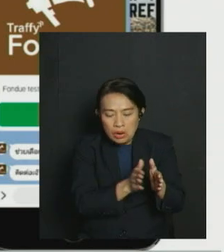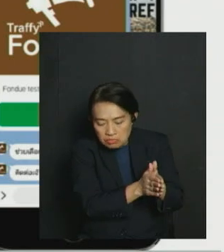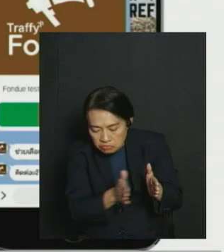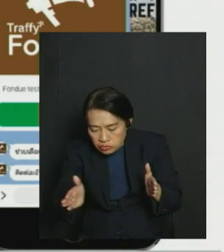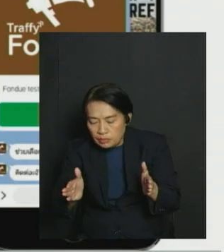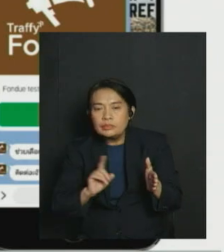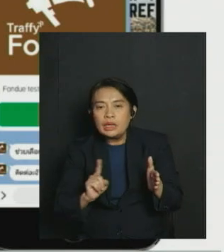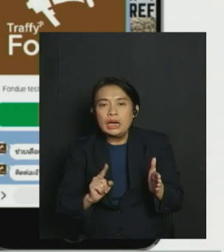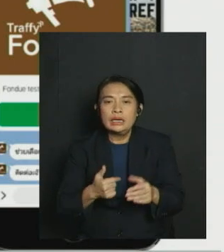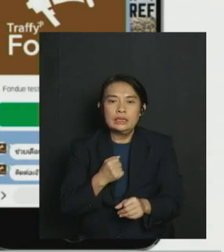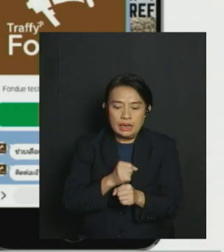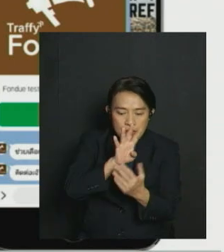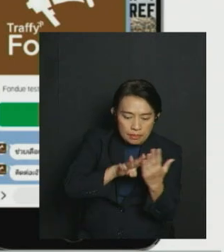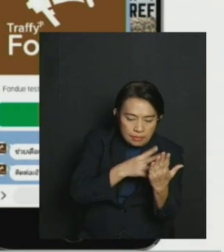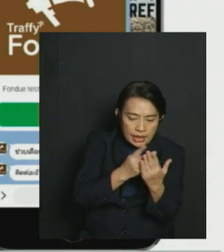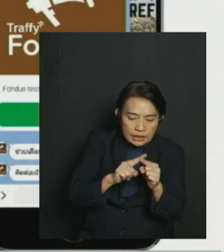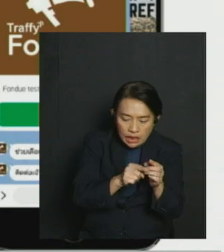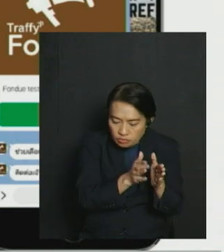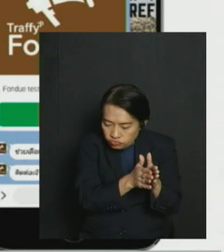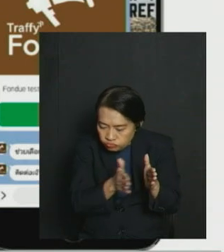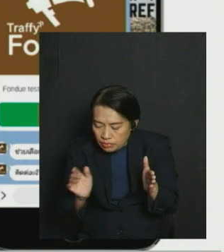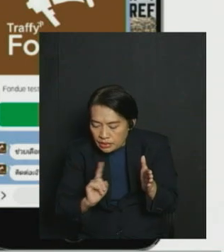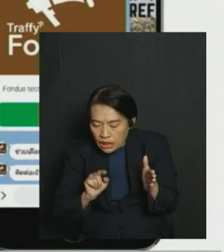in the department level, you go to the